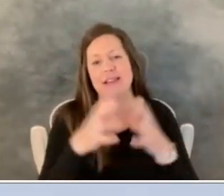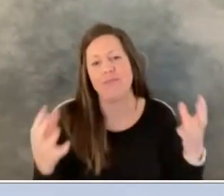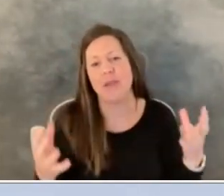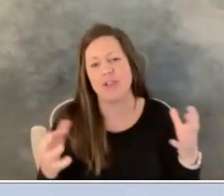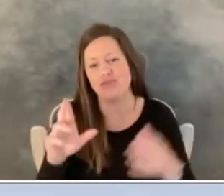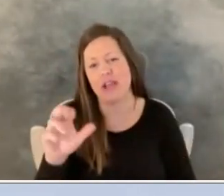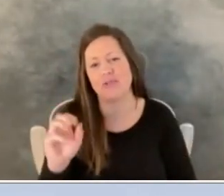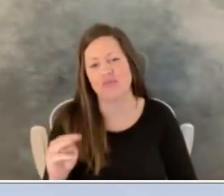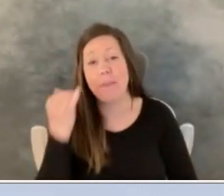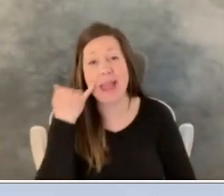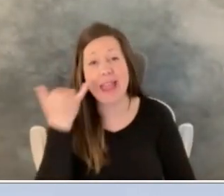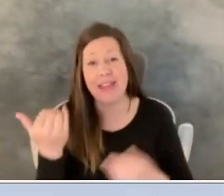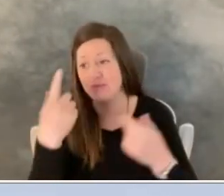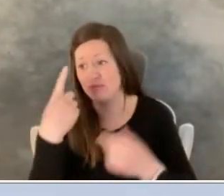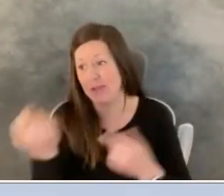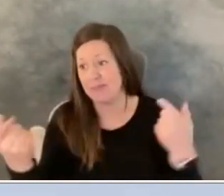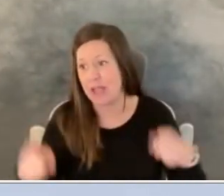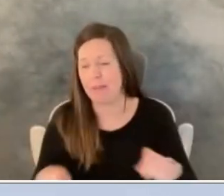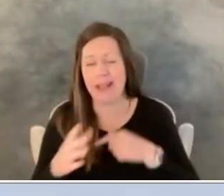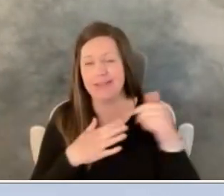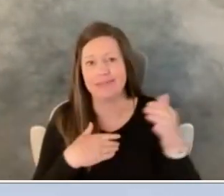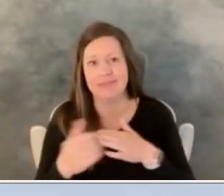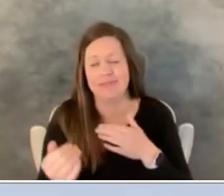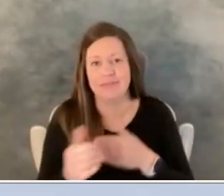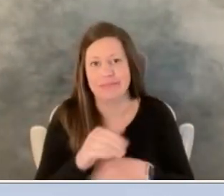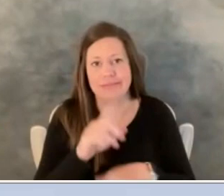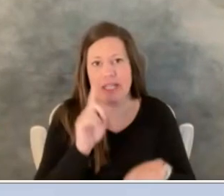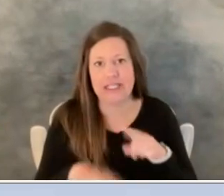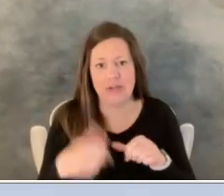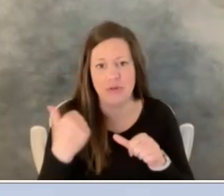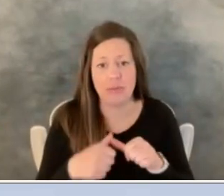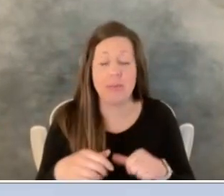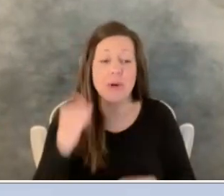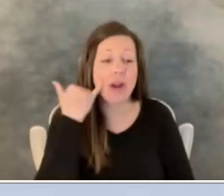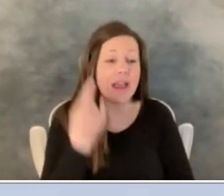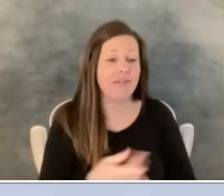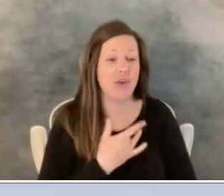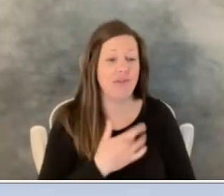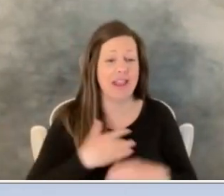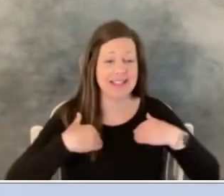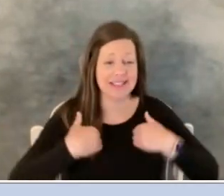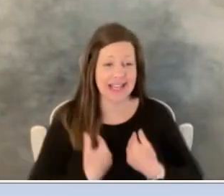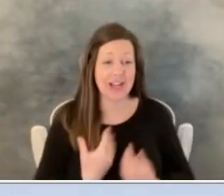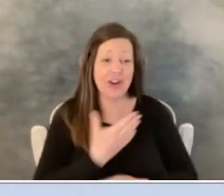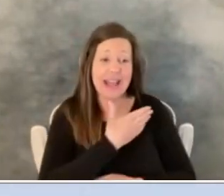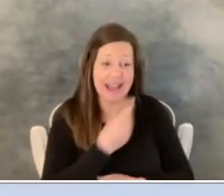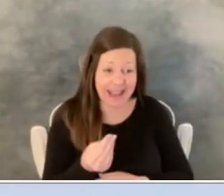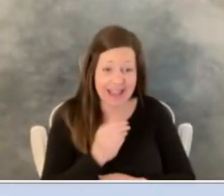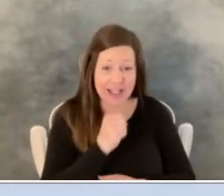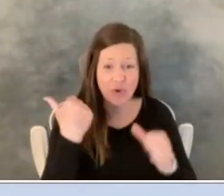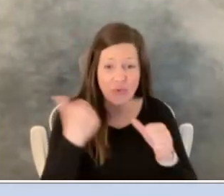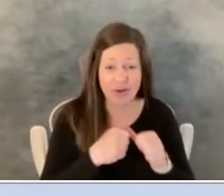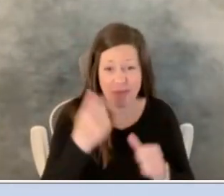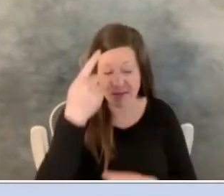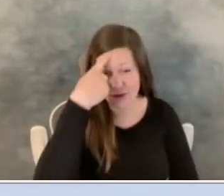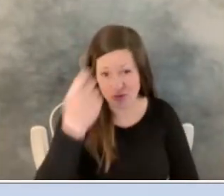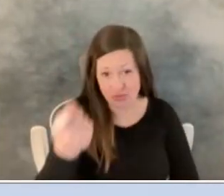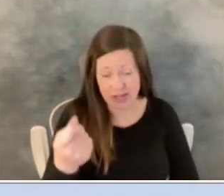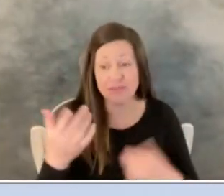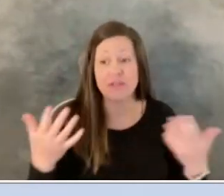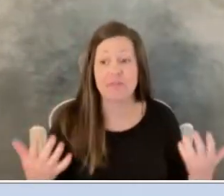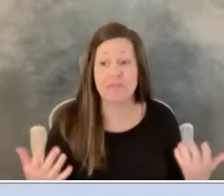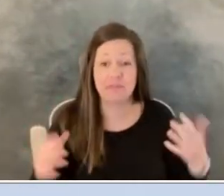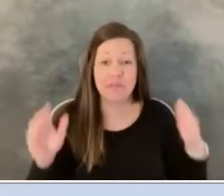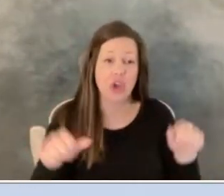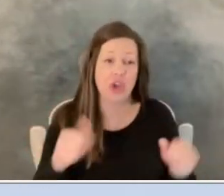even if they're happening, we don't recall. But in general, if you're feeling tired and you're not remembering your dreams, then it could be